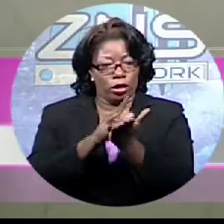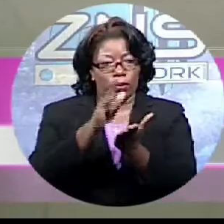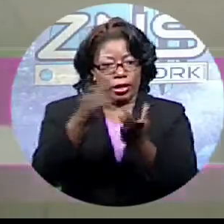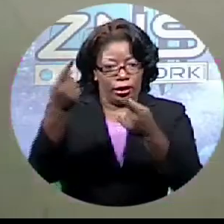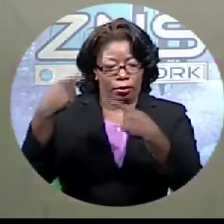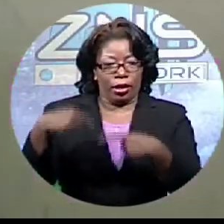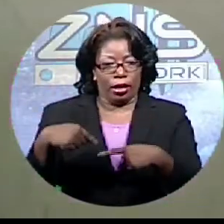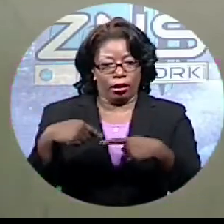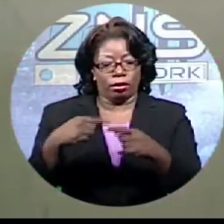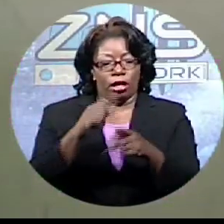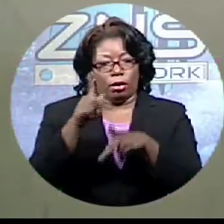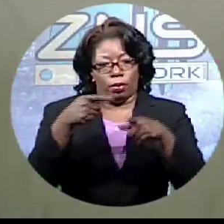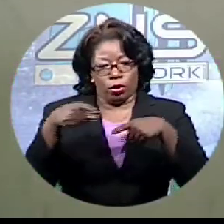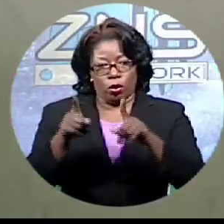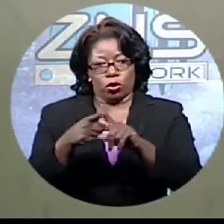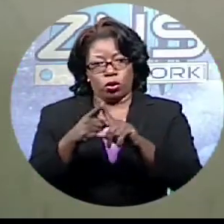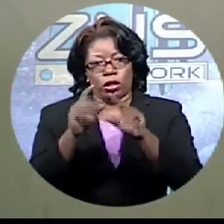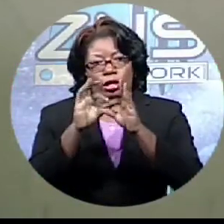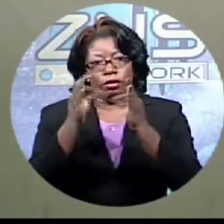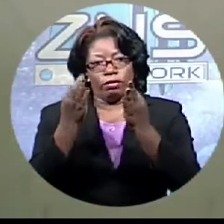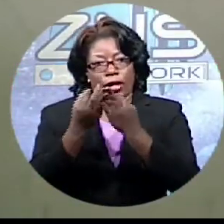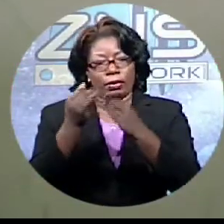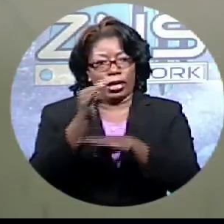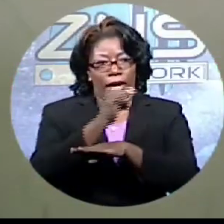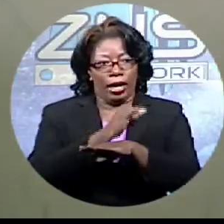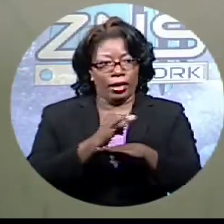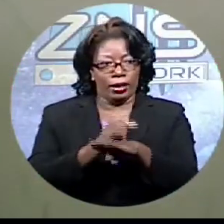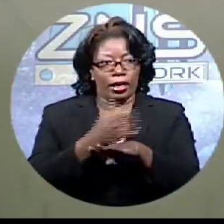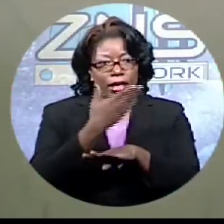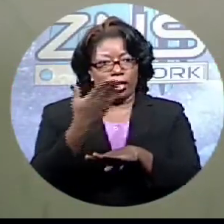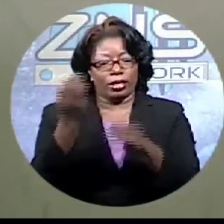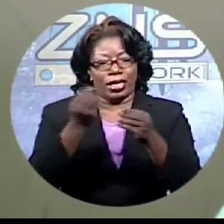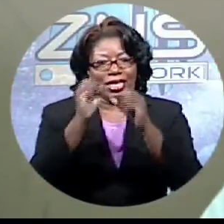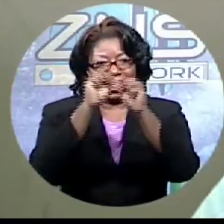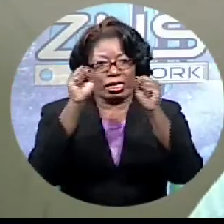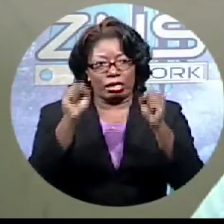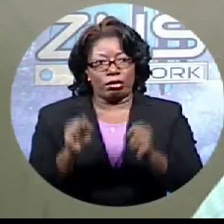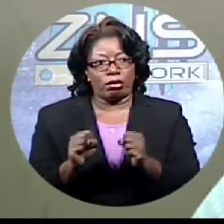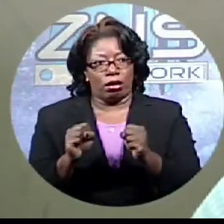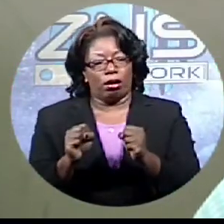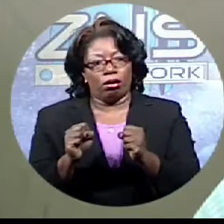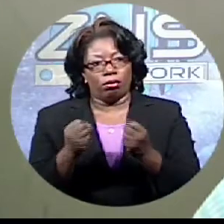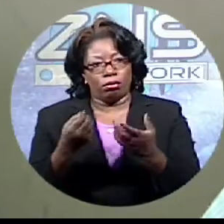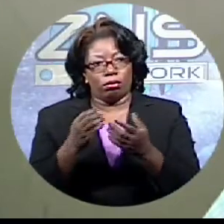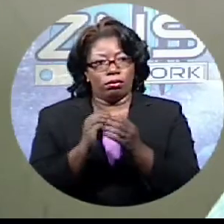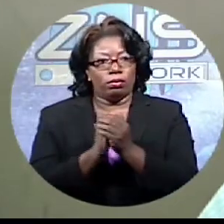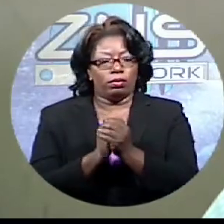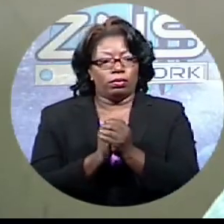go into our family islands for the most part come on airplane. And there is no system or